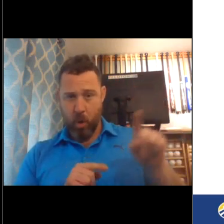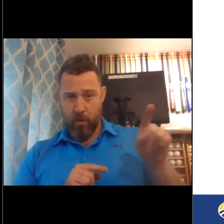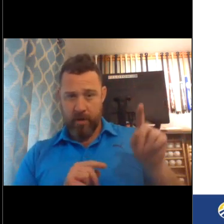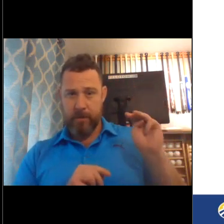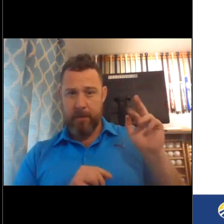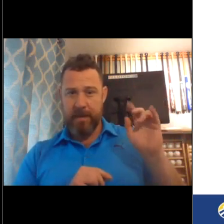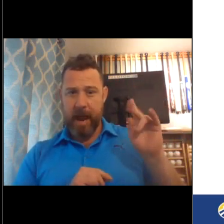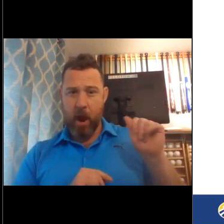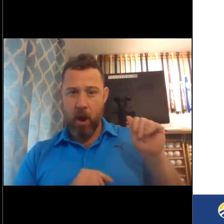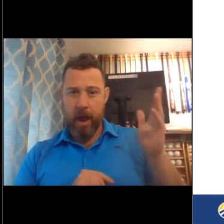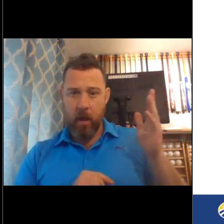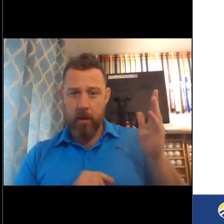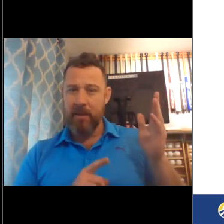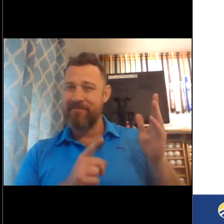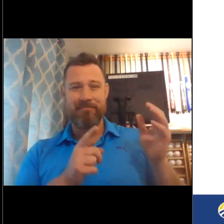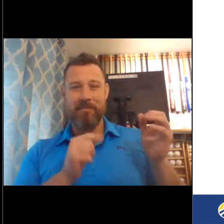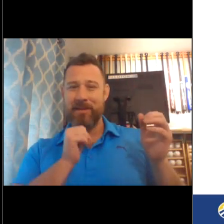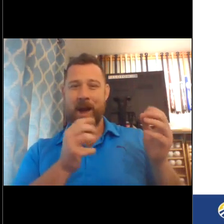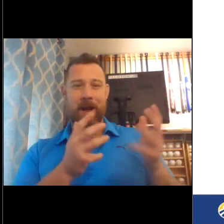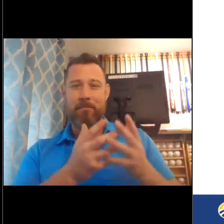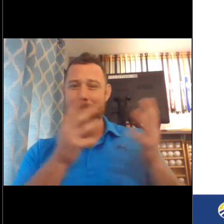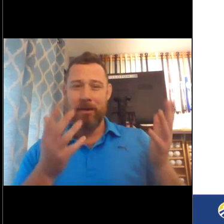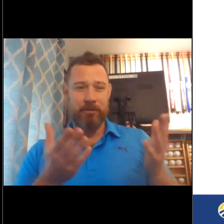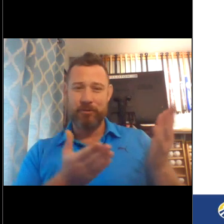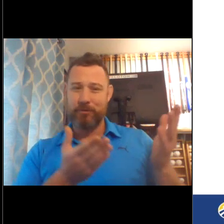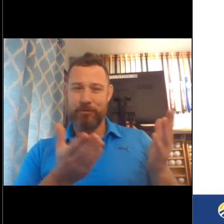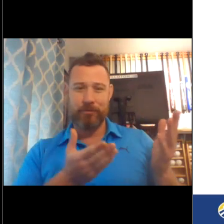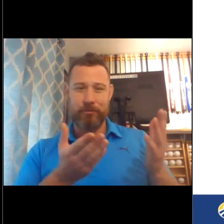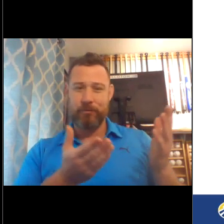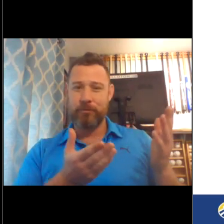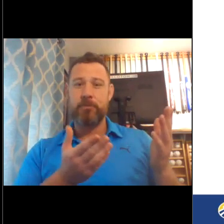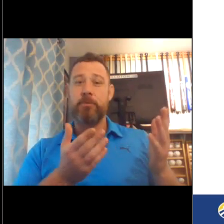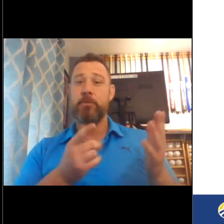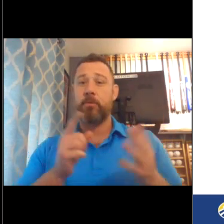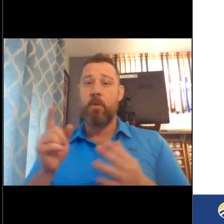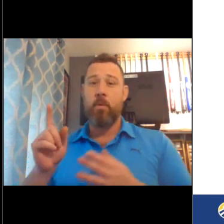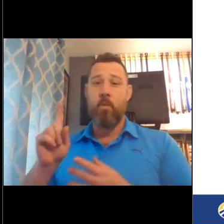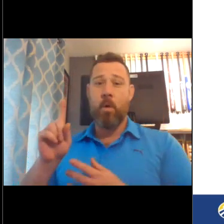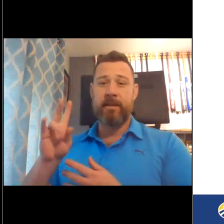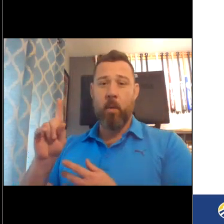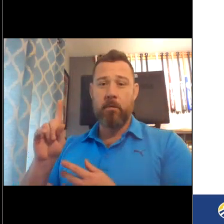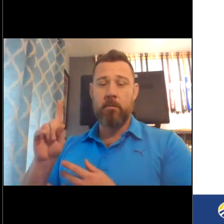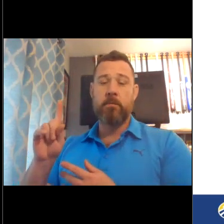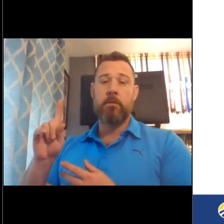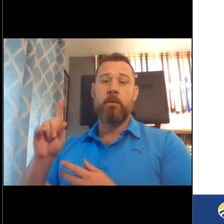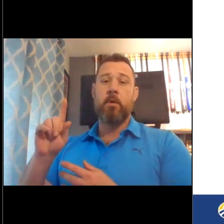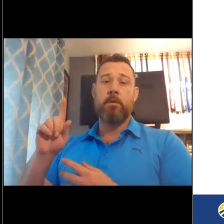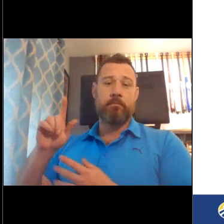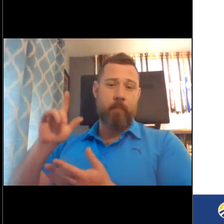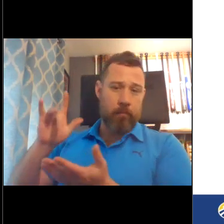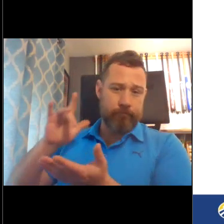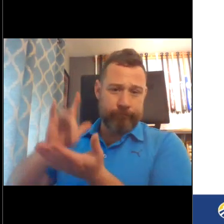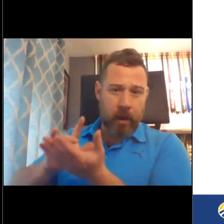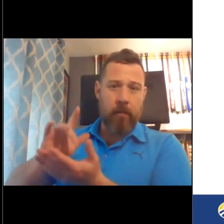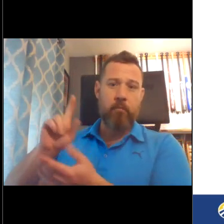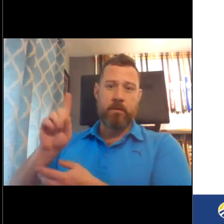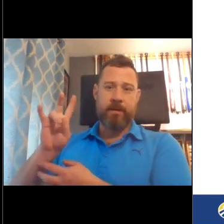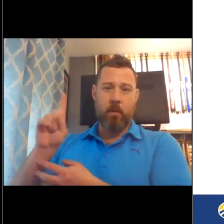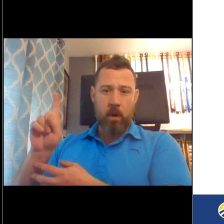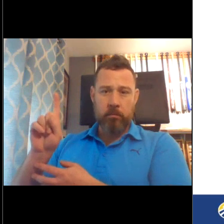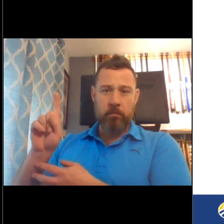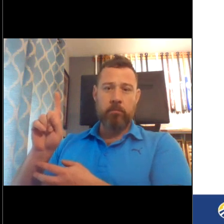County. Again, not much to stop at there. You go to the 171, we're in the heart of downtown Merced. And the great thing about here too,